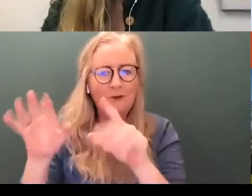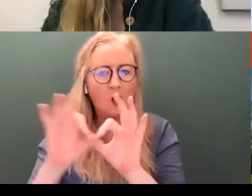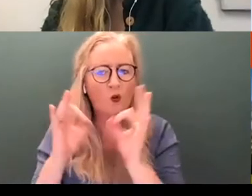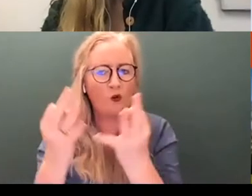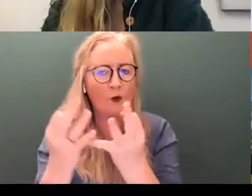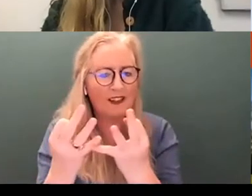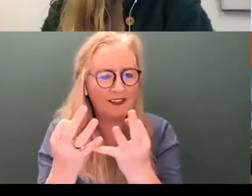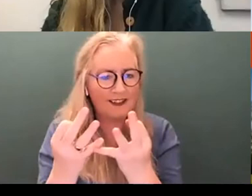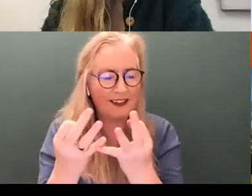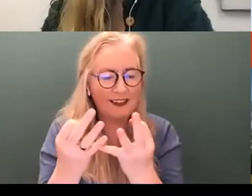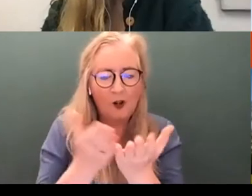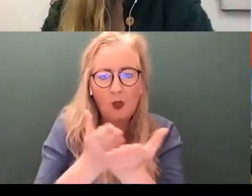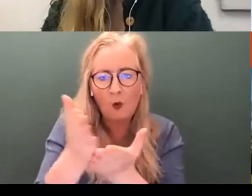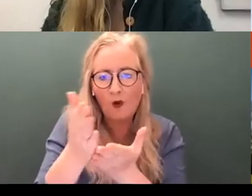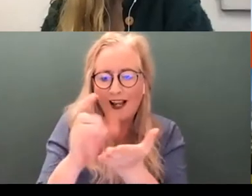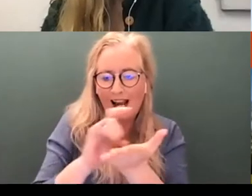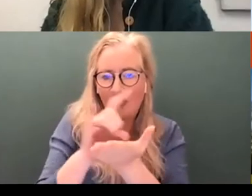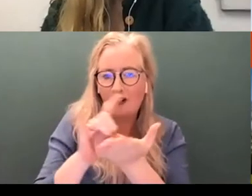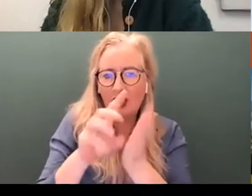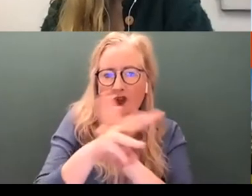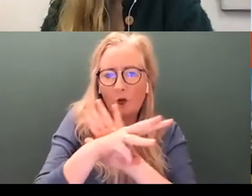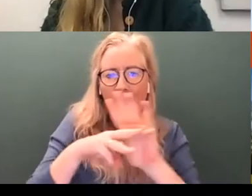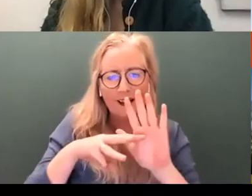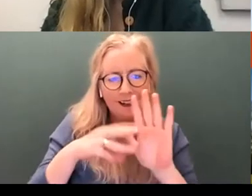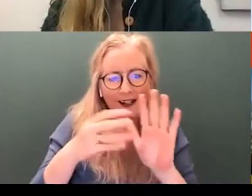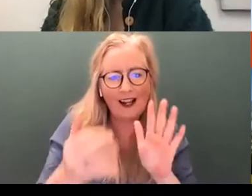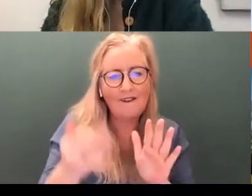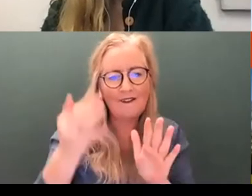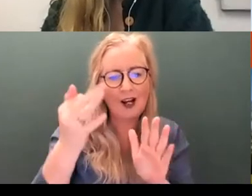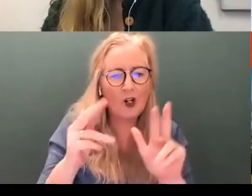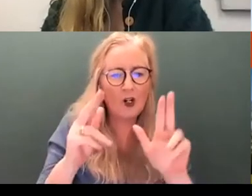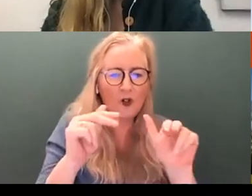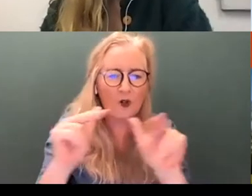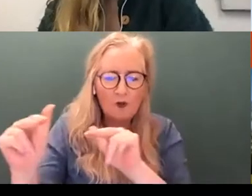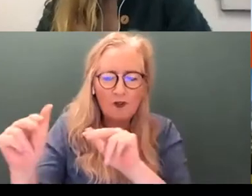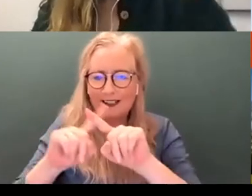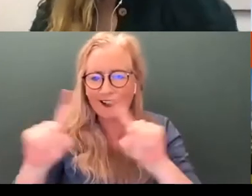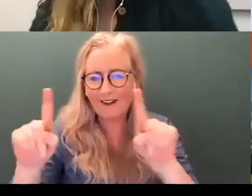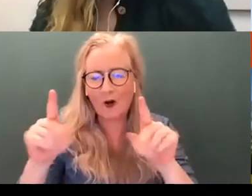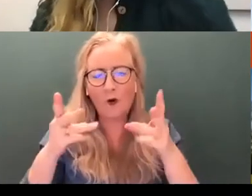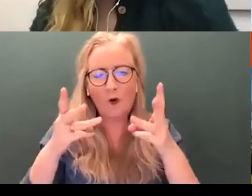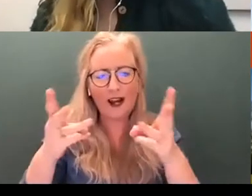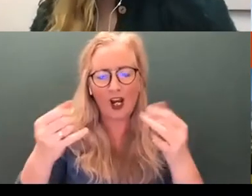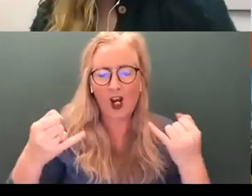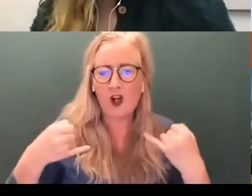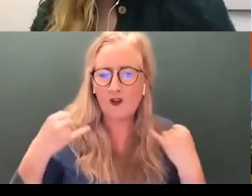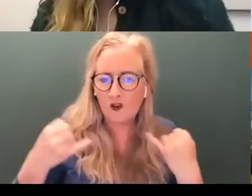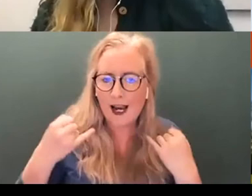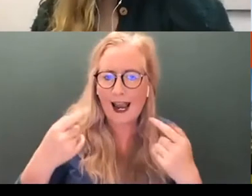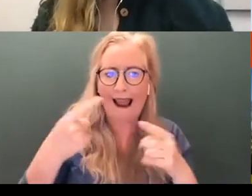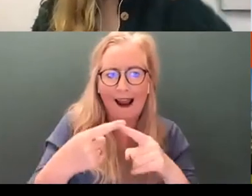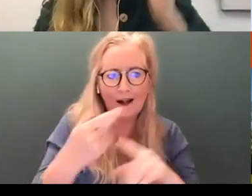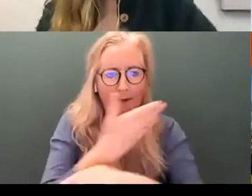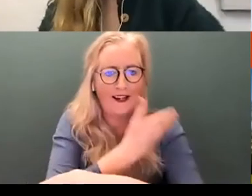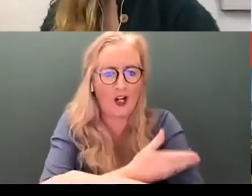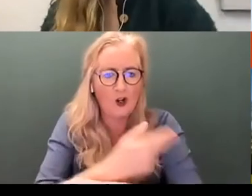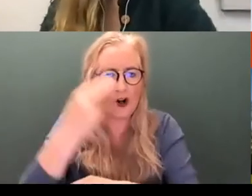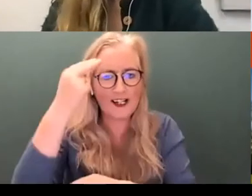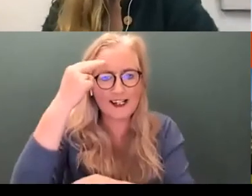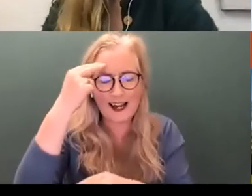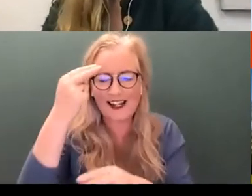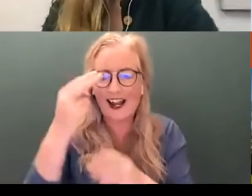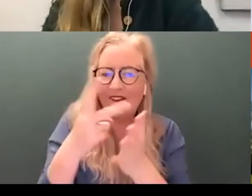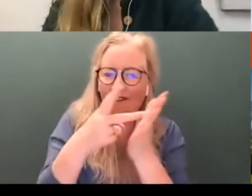into Heritage Week and finding new and innovative ways to enjoy and to begin to understand and to treasure